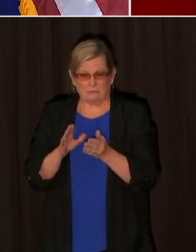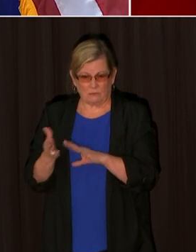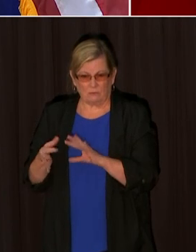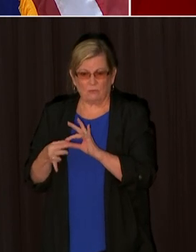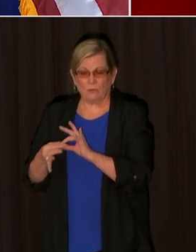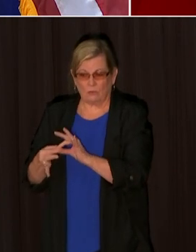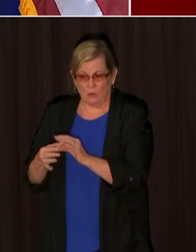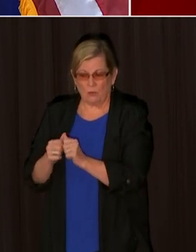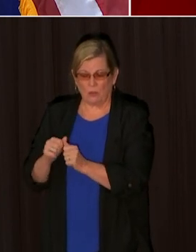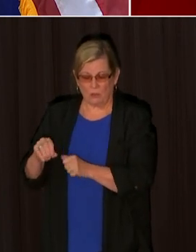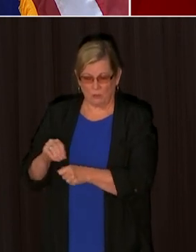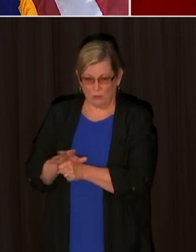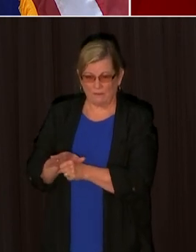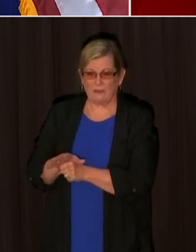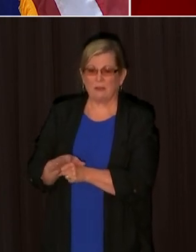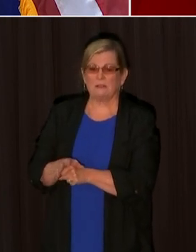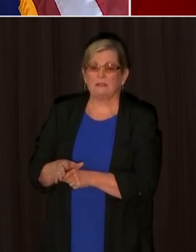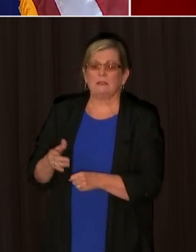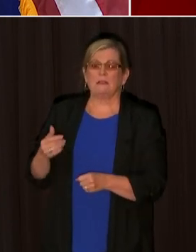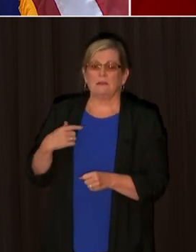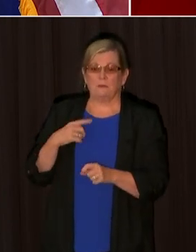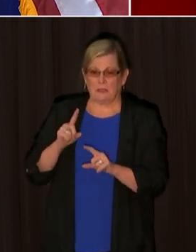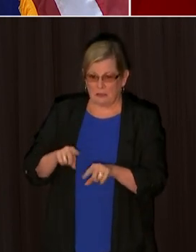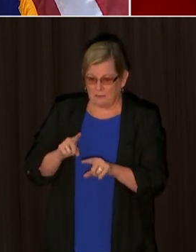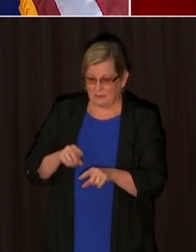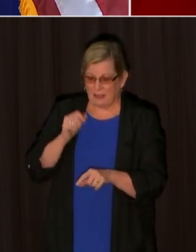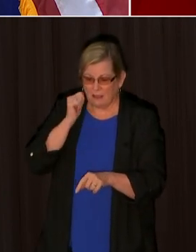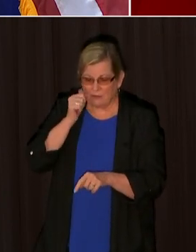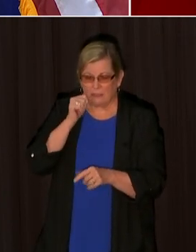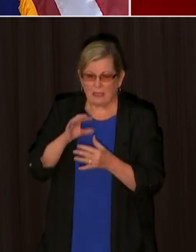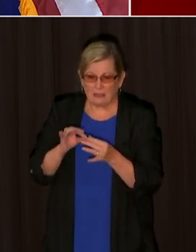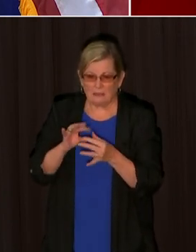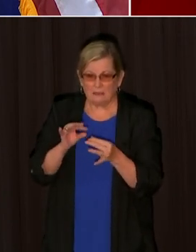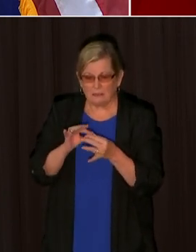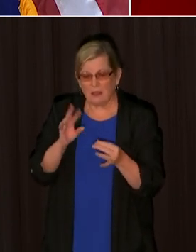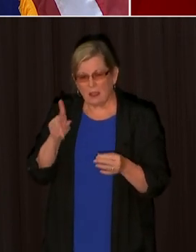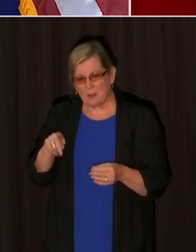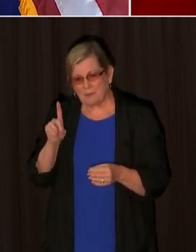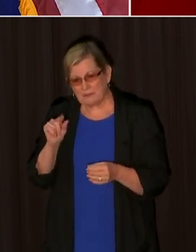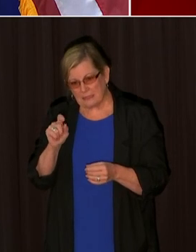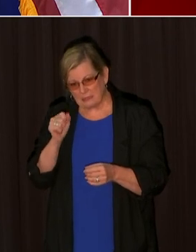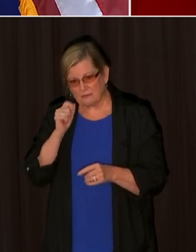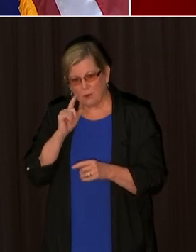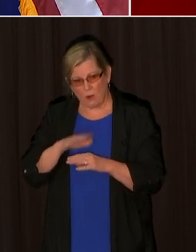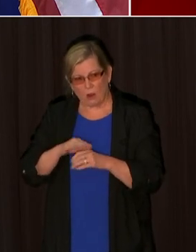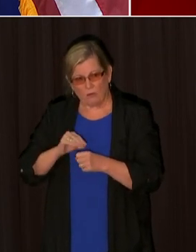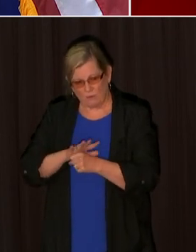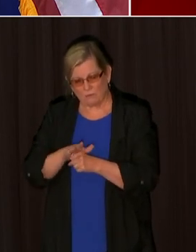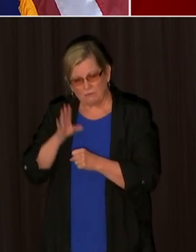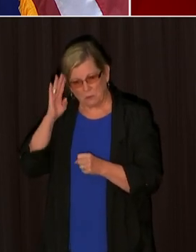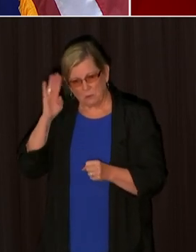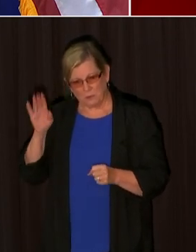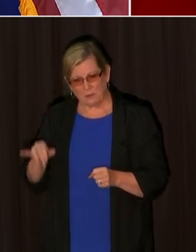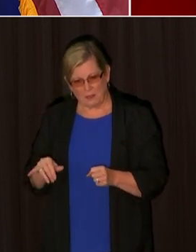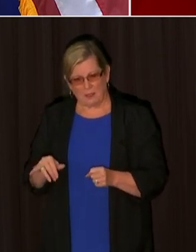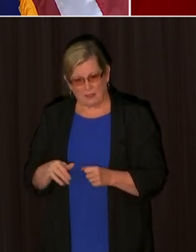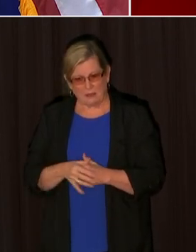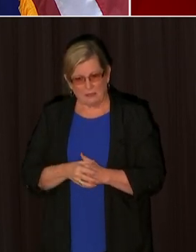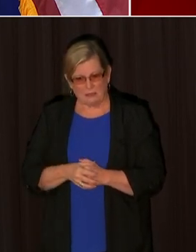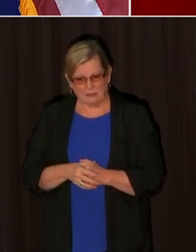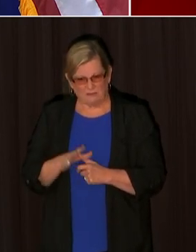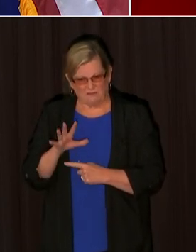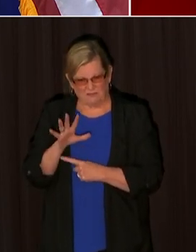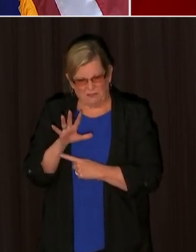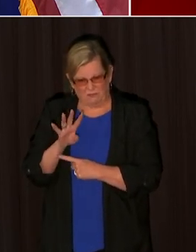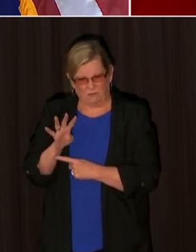we come here and we present every day the number of individuals who have lost their lives related to COVID-19. So 54%